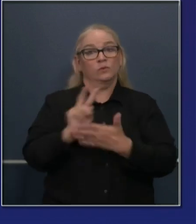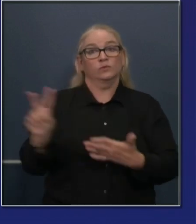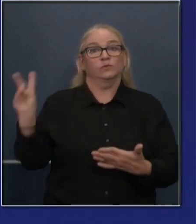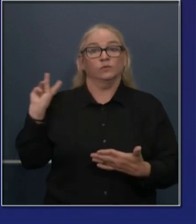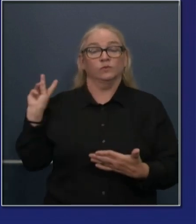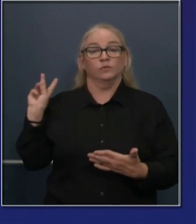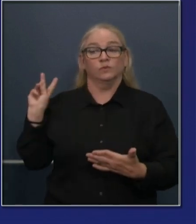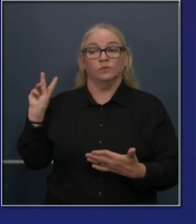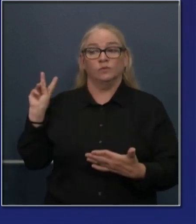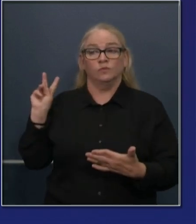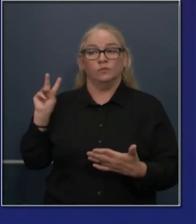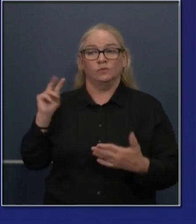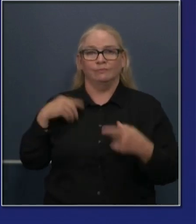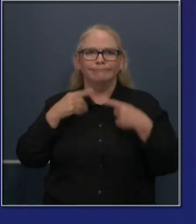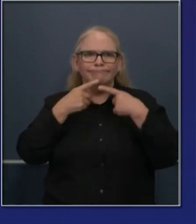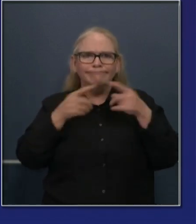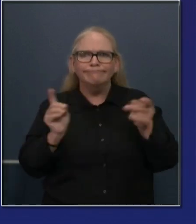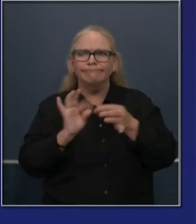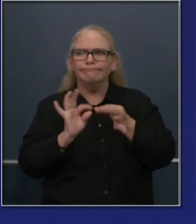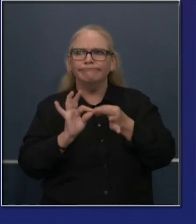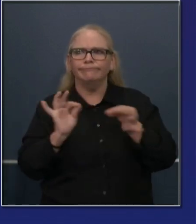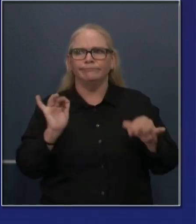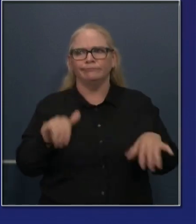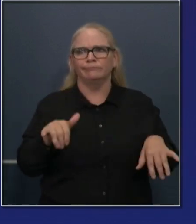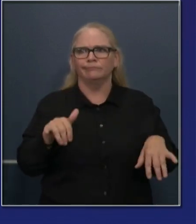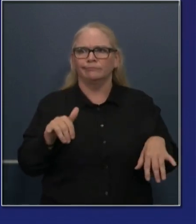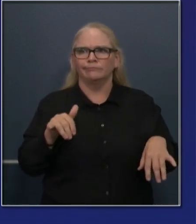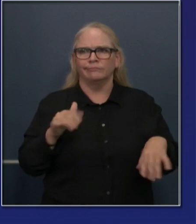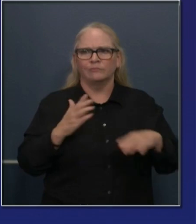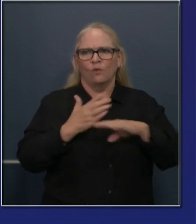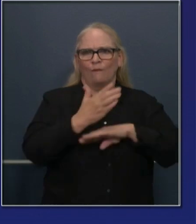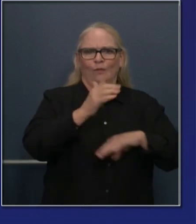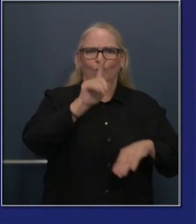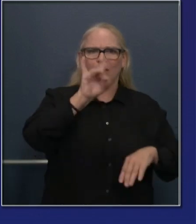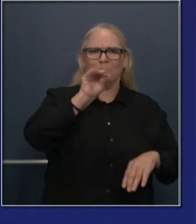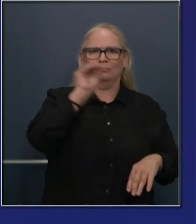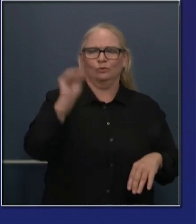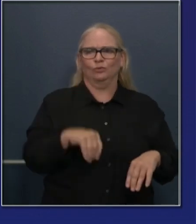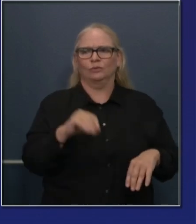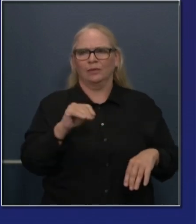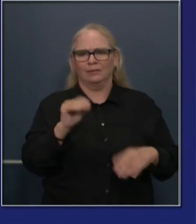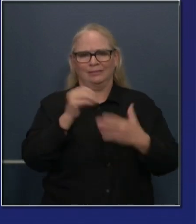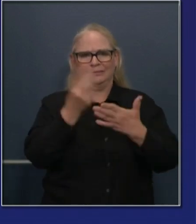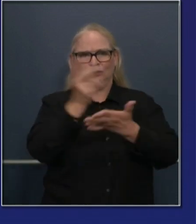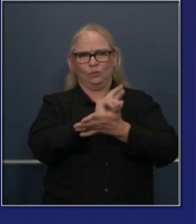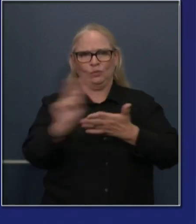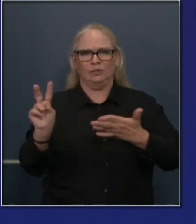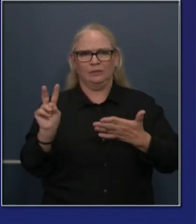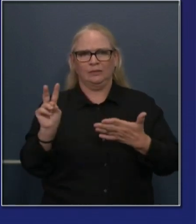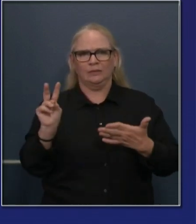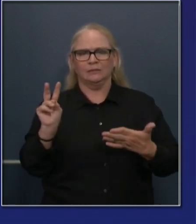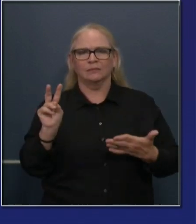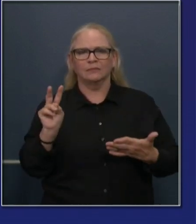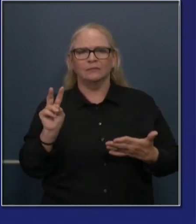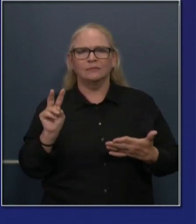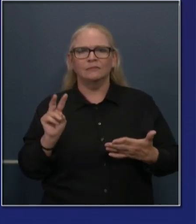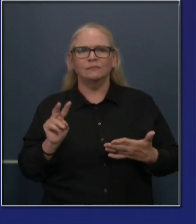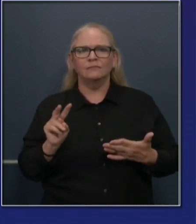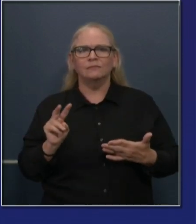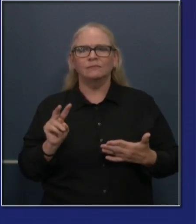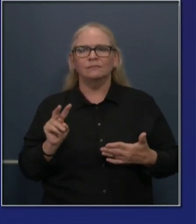when I announced them, were growing over a 14-day period about 28%, 16% when